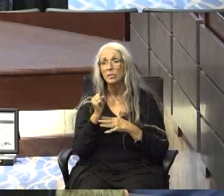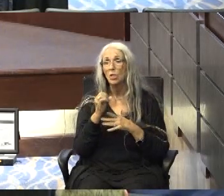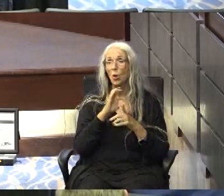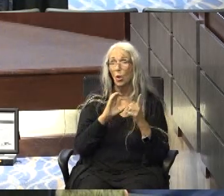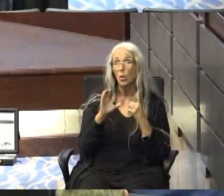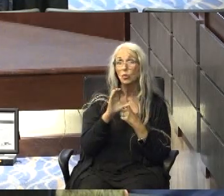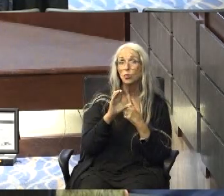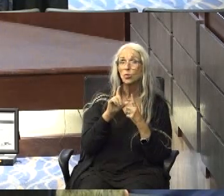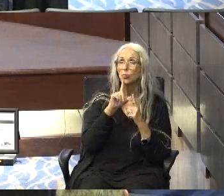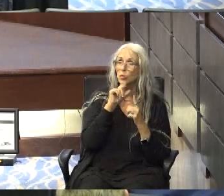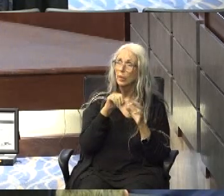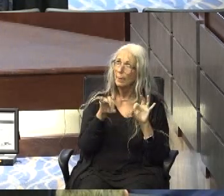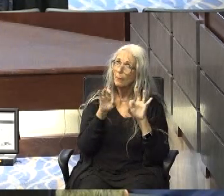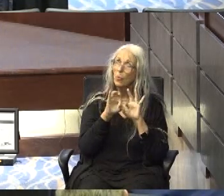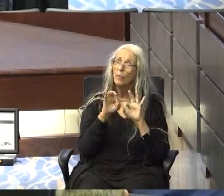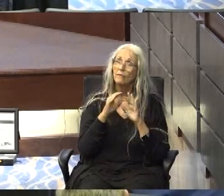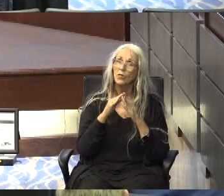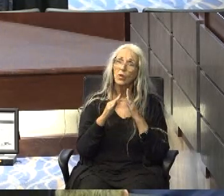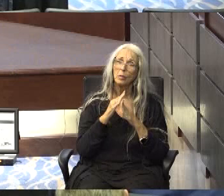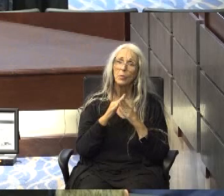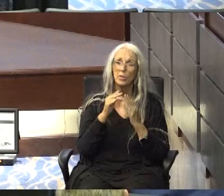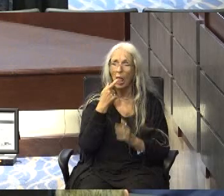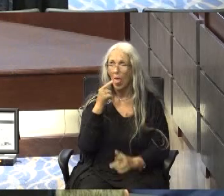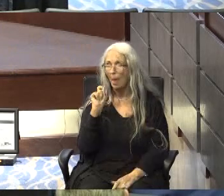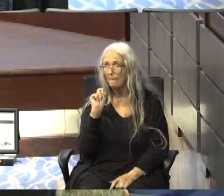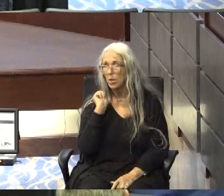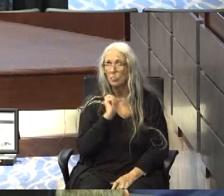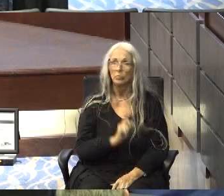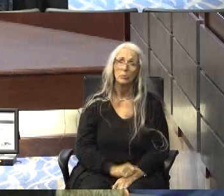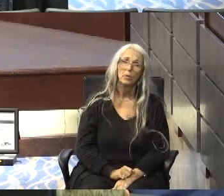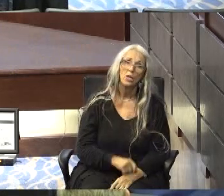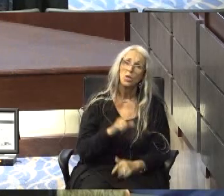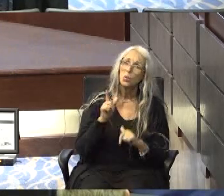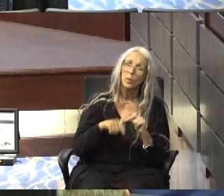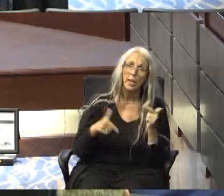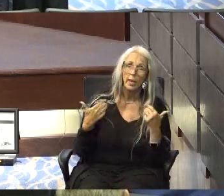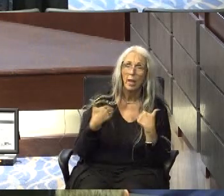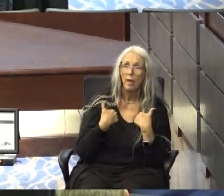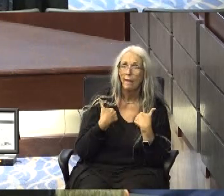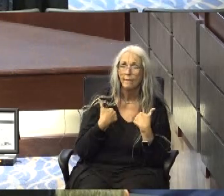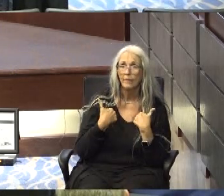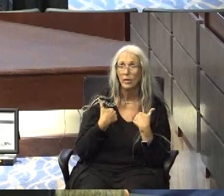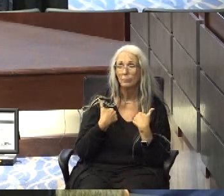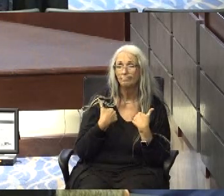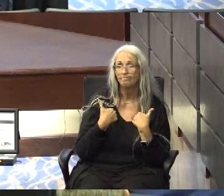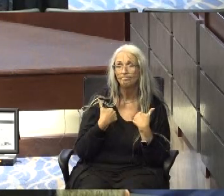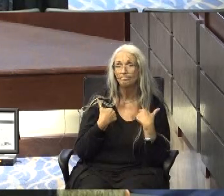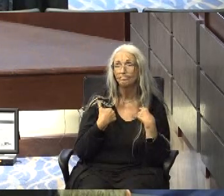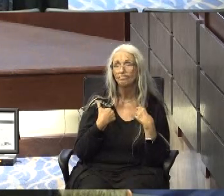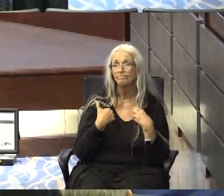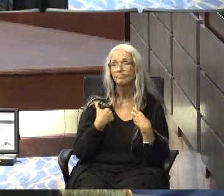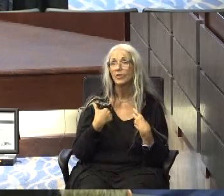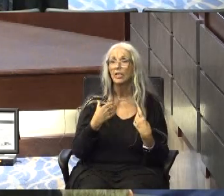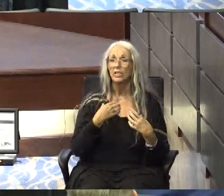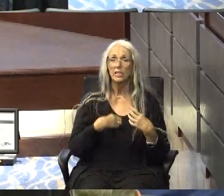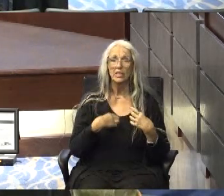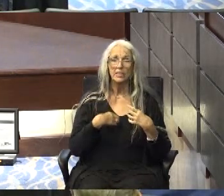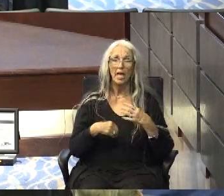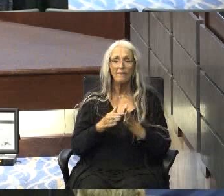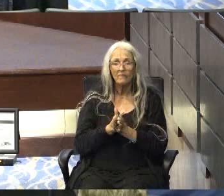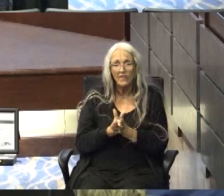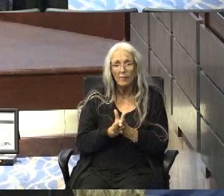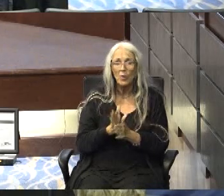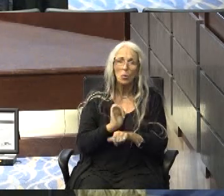Culture is important for our community, period. You can't have the desire to have a vibrant